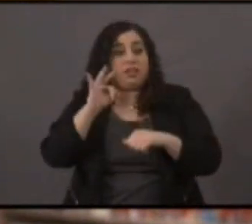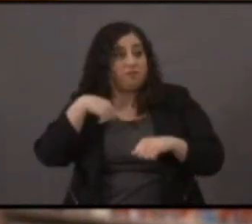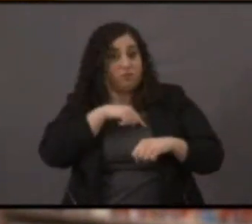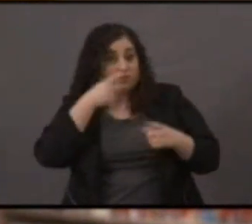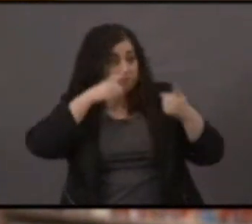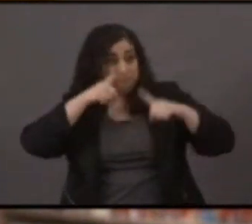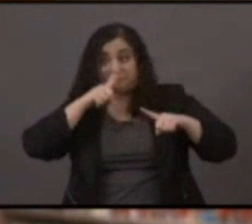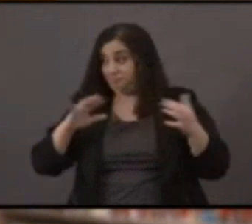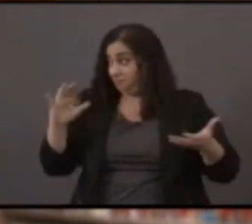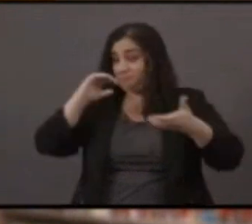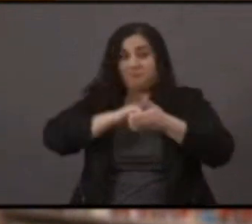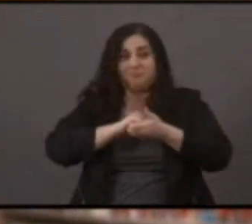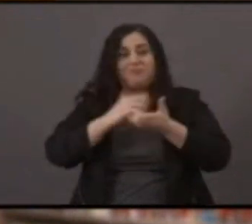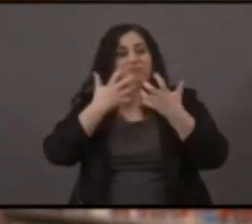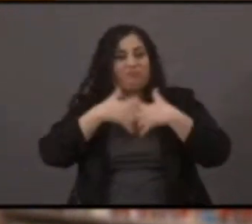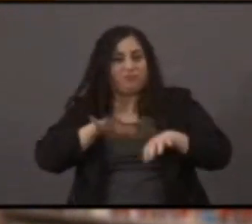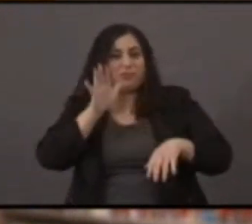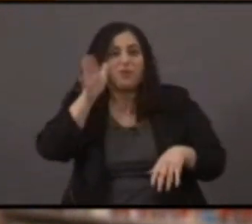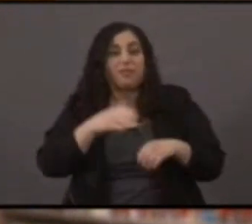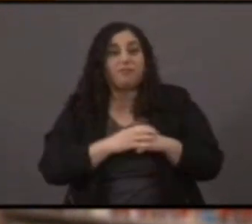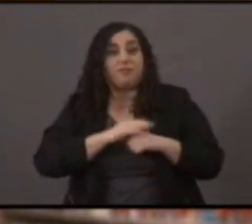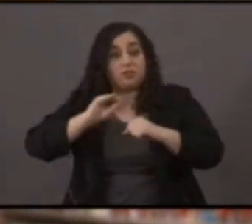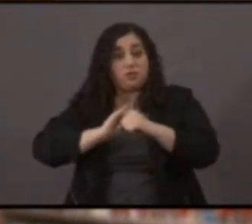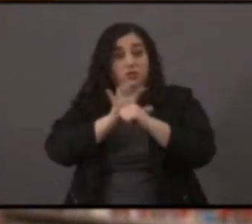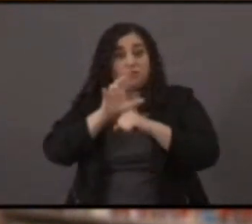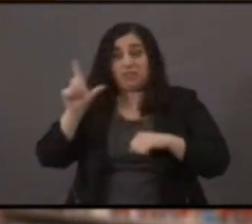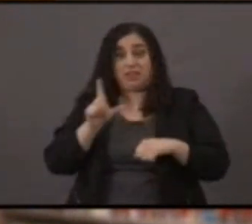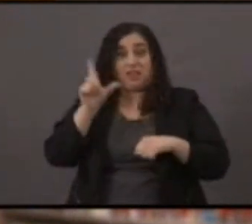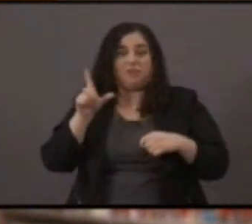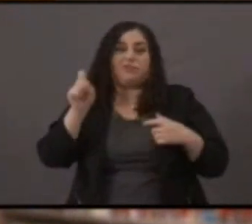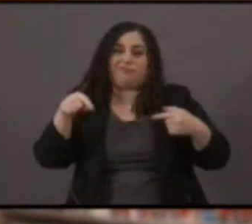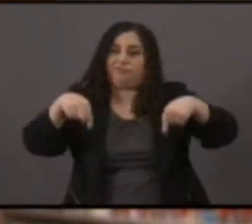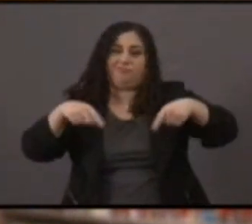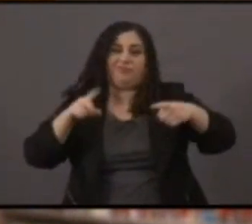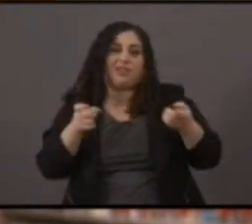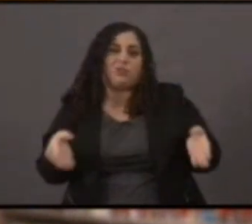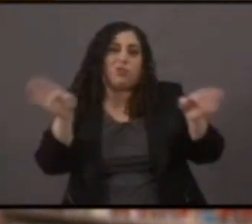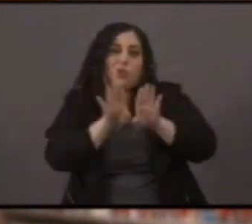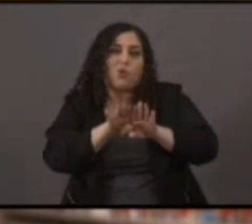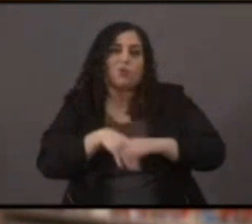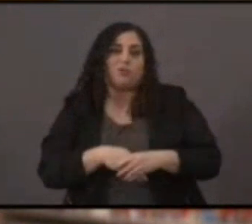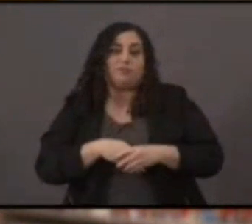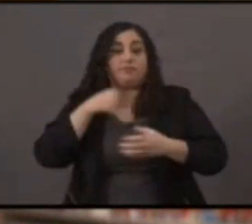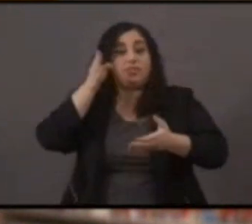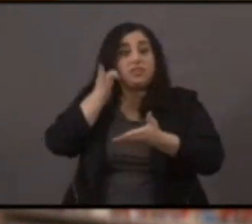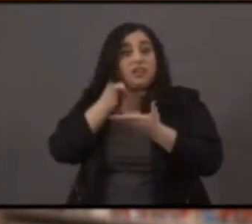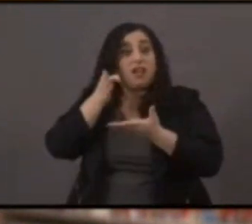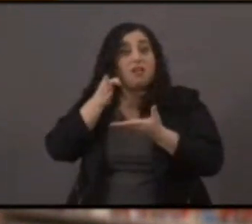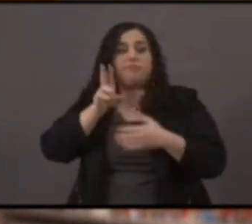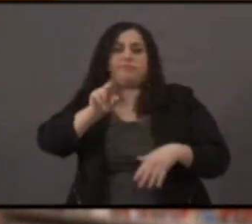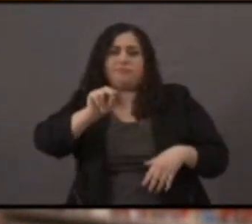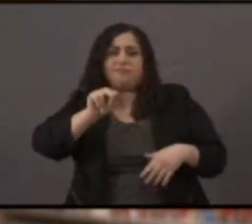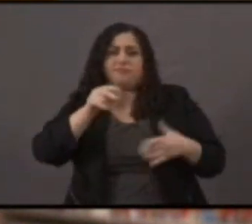pandemic, this library had to close its doors, but it didn't stop service. We opened an outdoor lab for